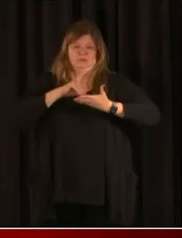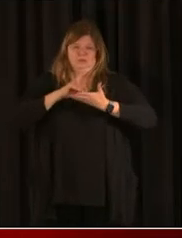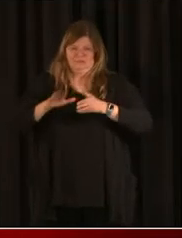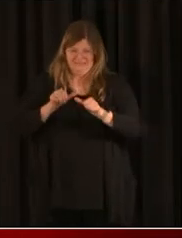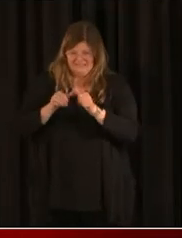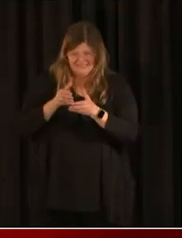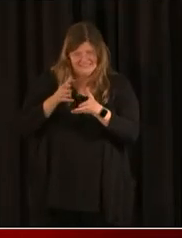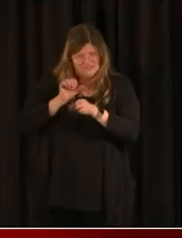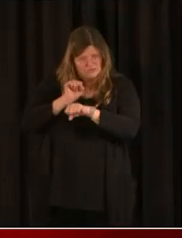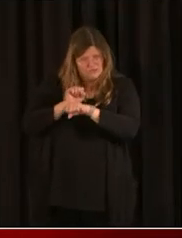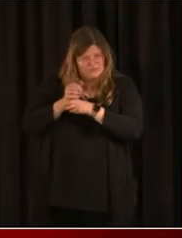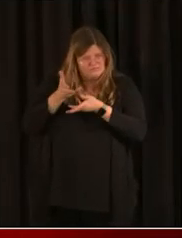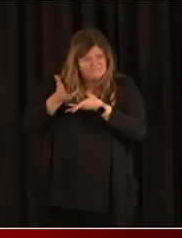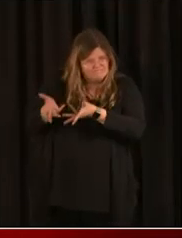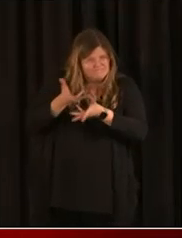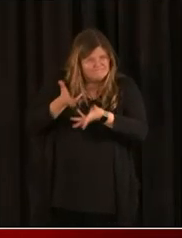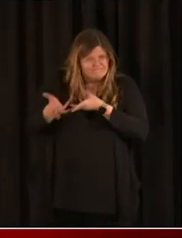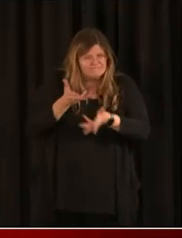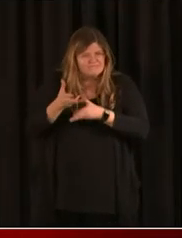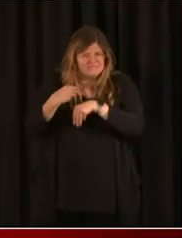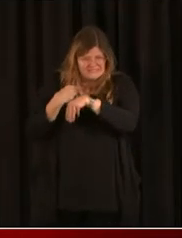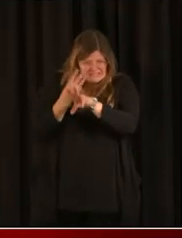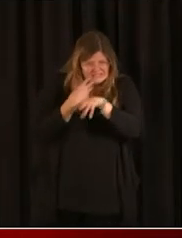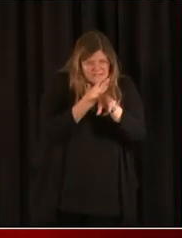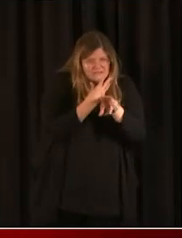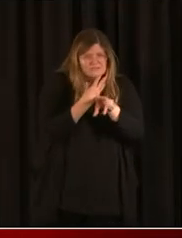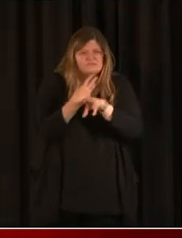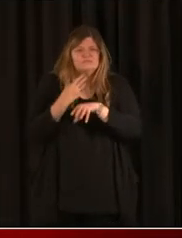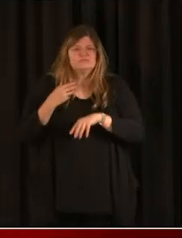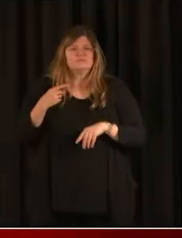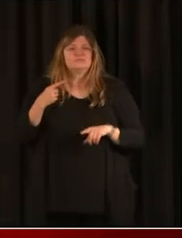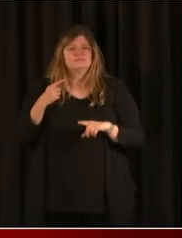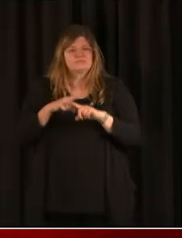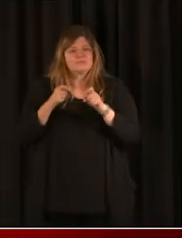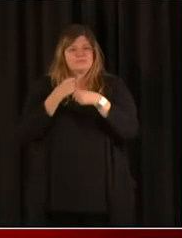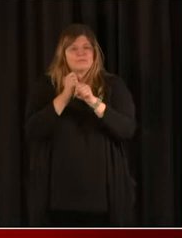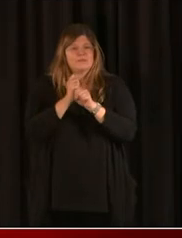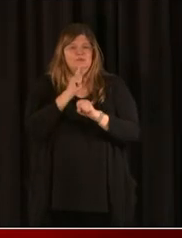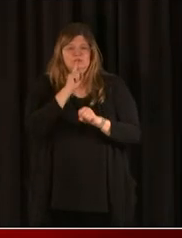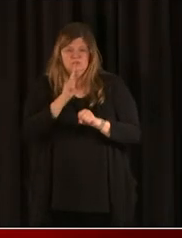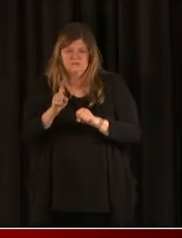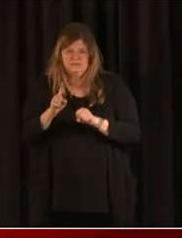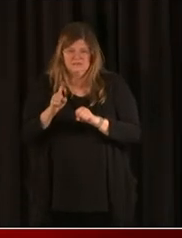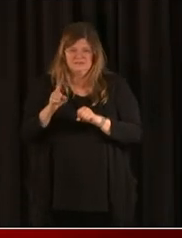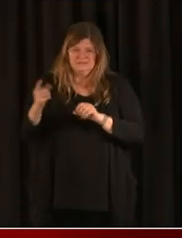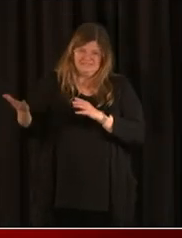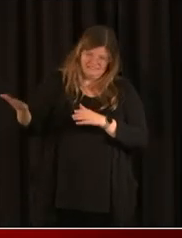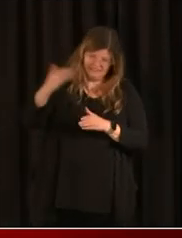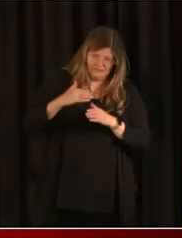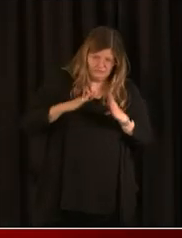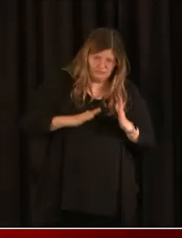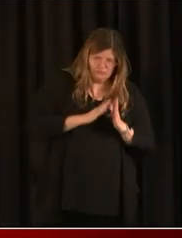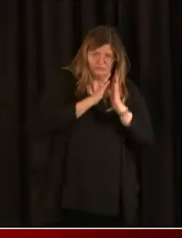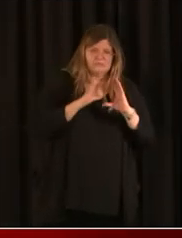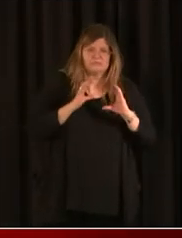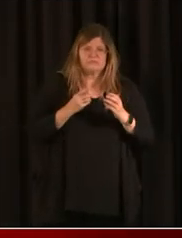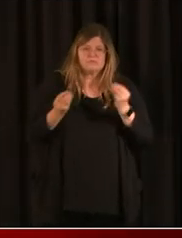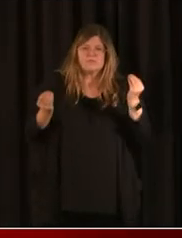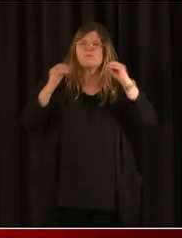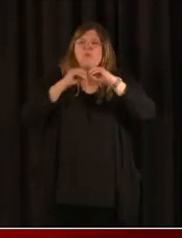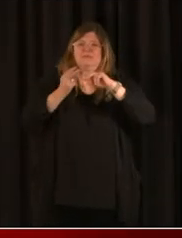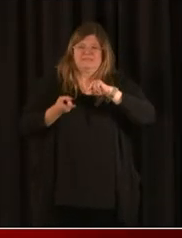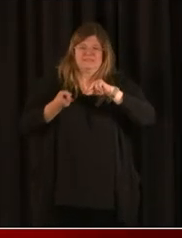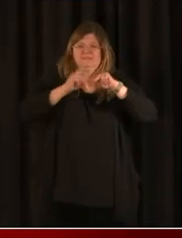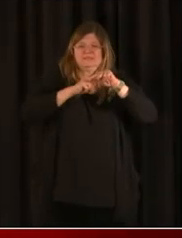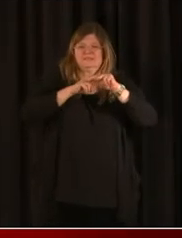to engage in their coursework virtually, but have created in-person opportunities for them to get additional teaching